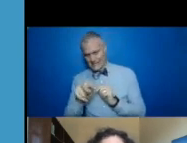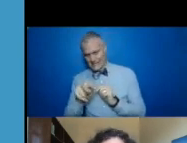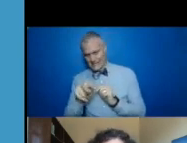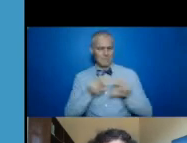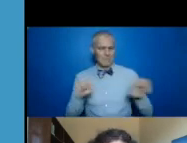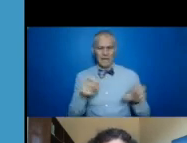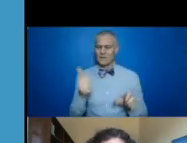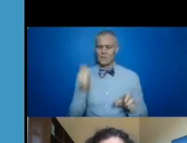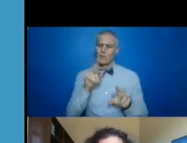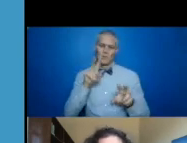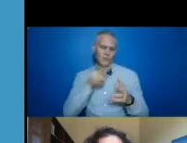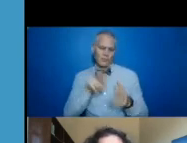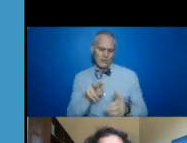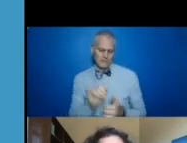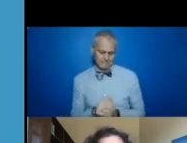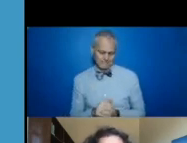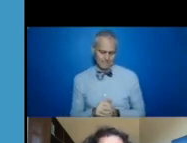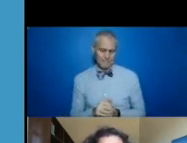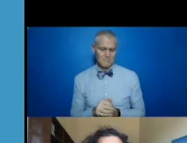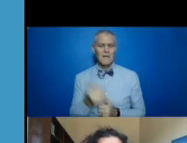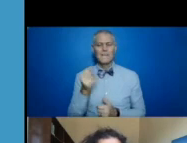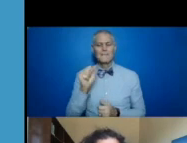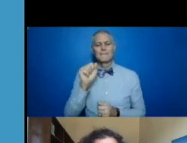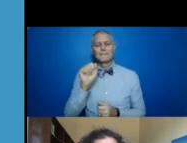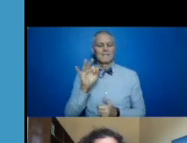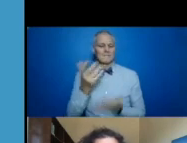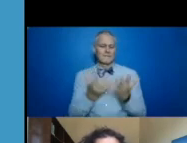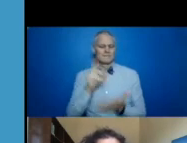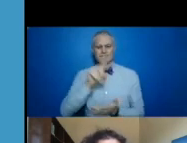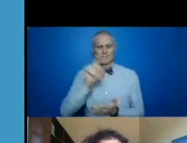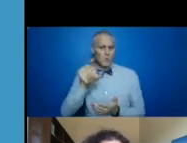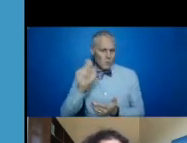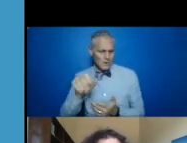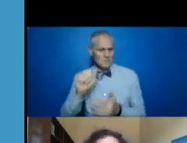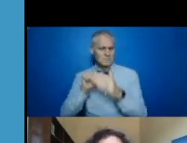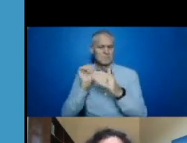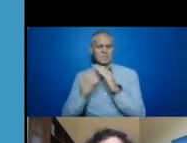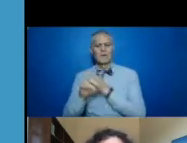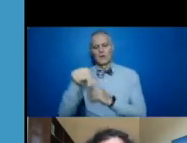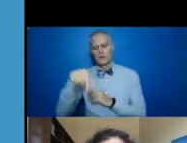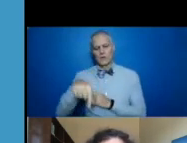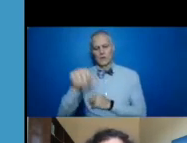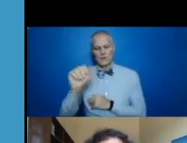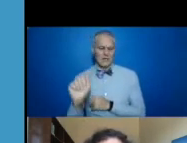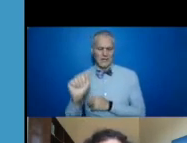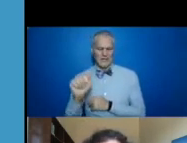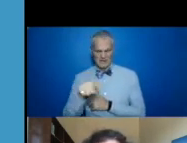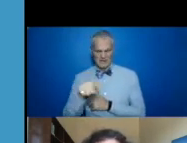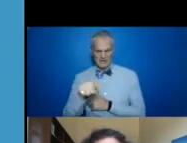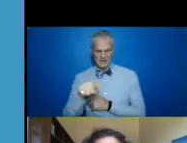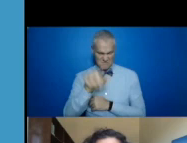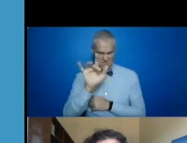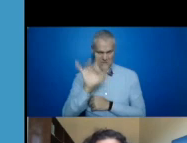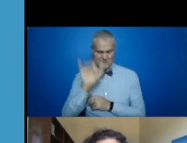not be reading the chat. If you have questions, please post them to the Q&A, and you can see the Q&A icon at the bottom of the